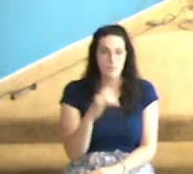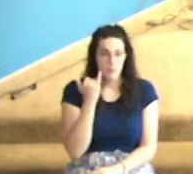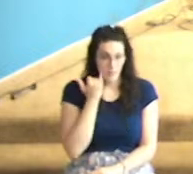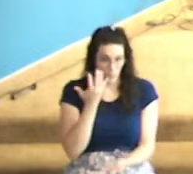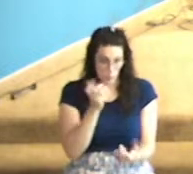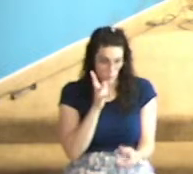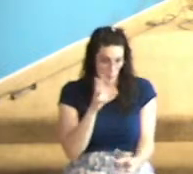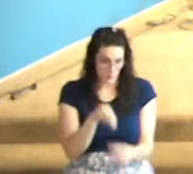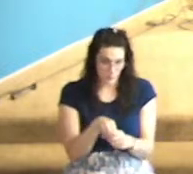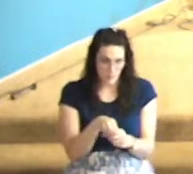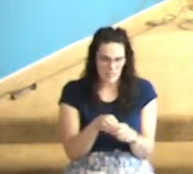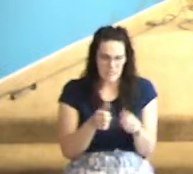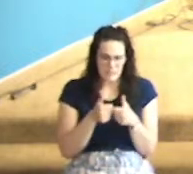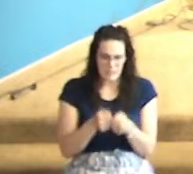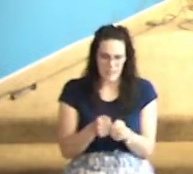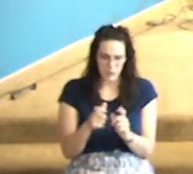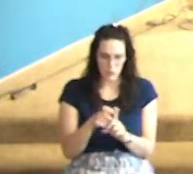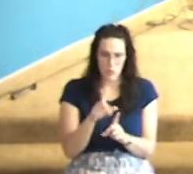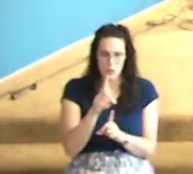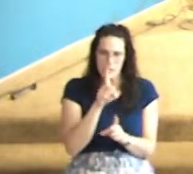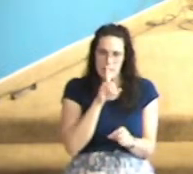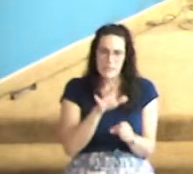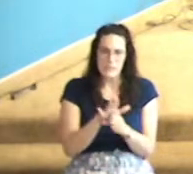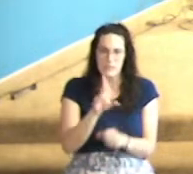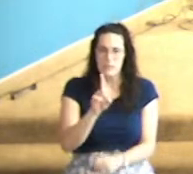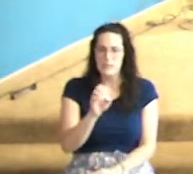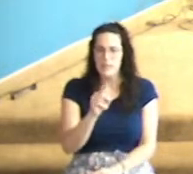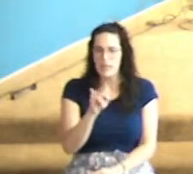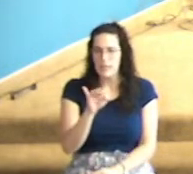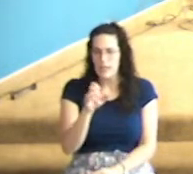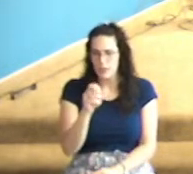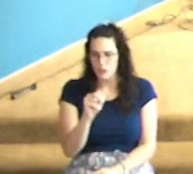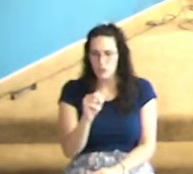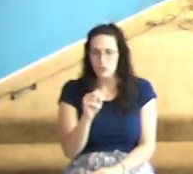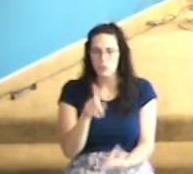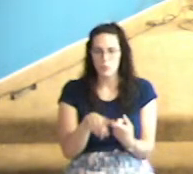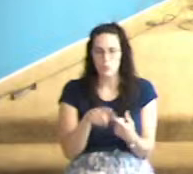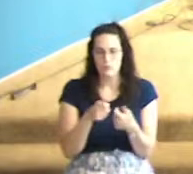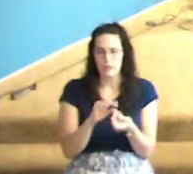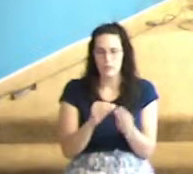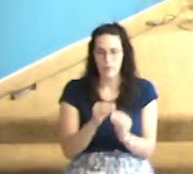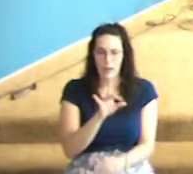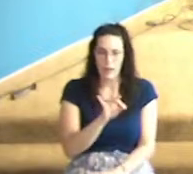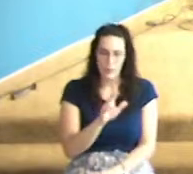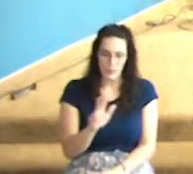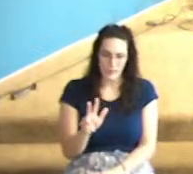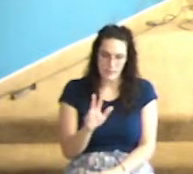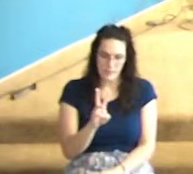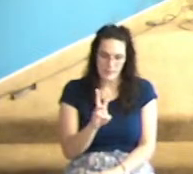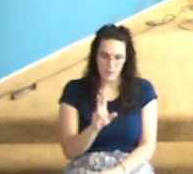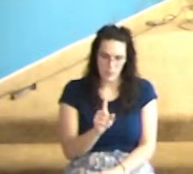to participate, you can text that word dedication to our text number,